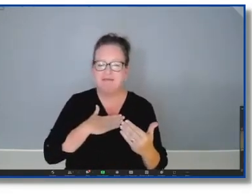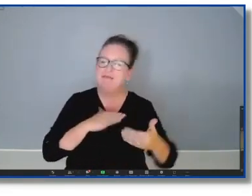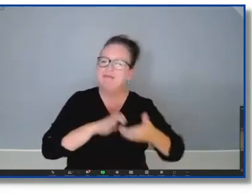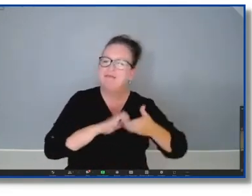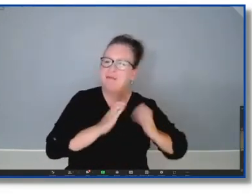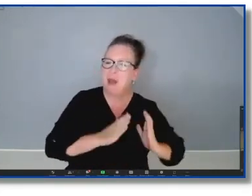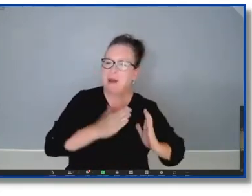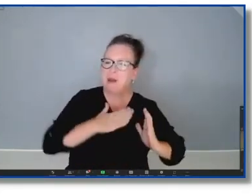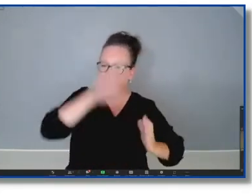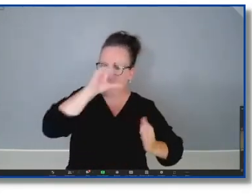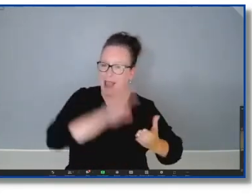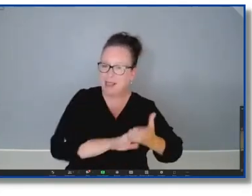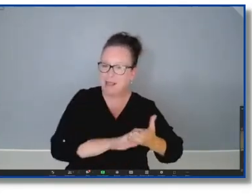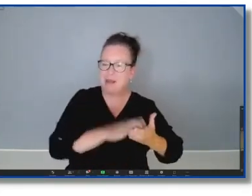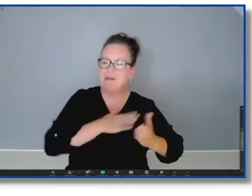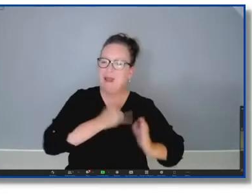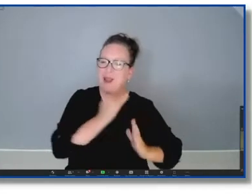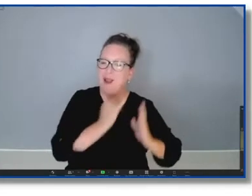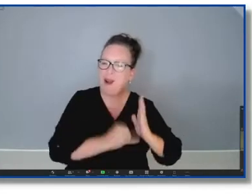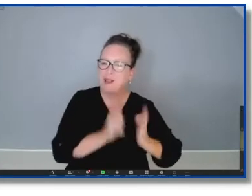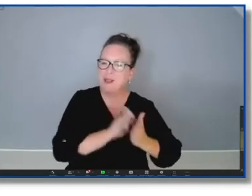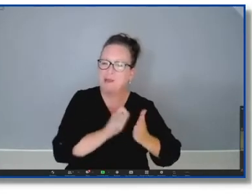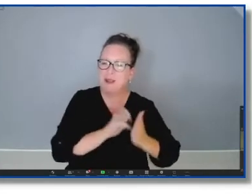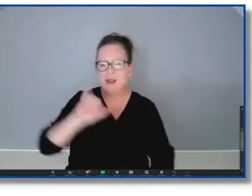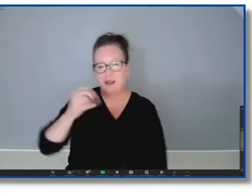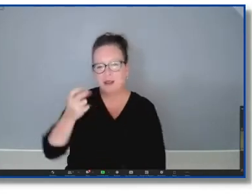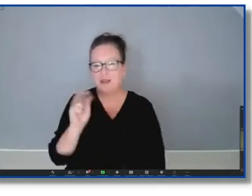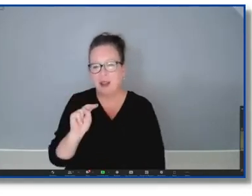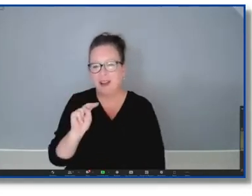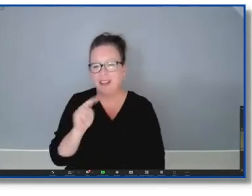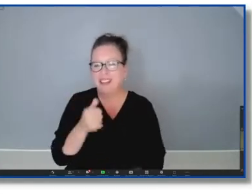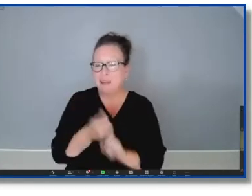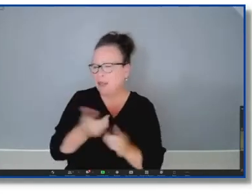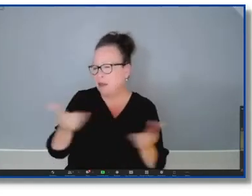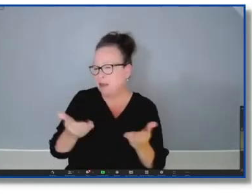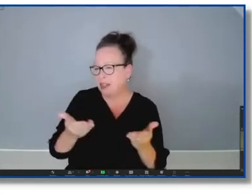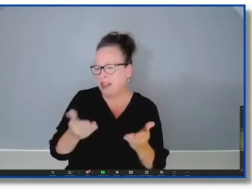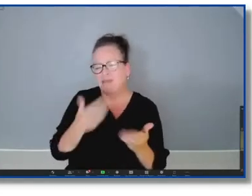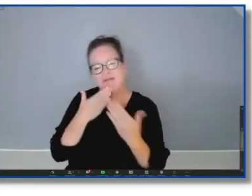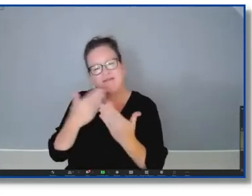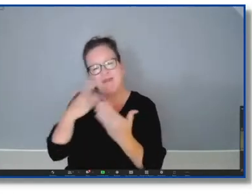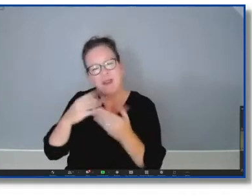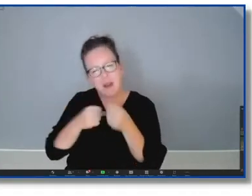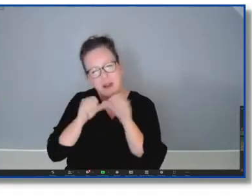and writer, John Manick, who is also here, for his constant support.